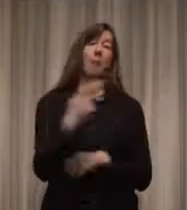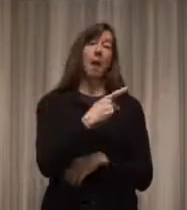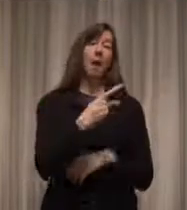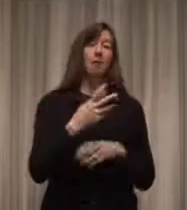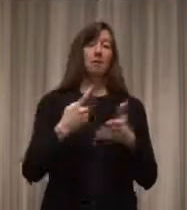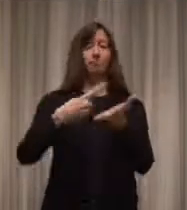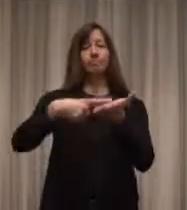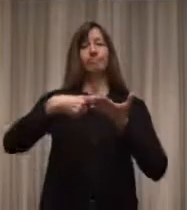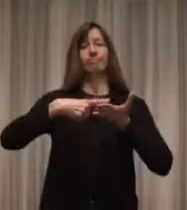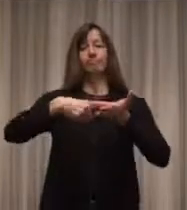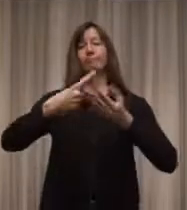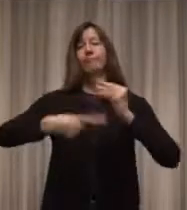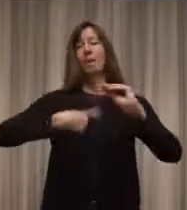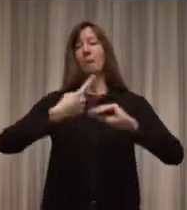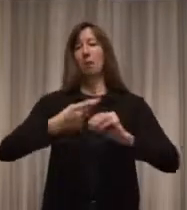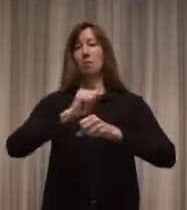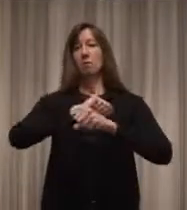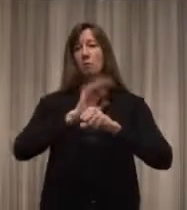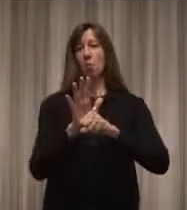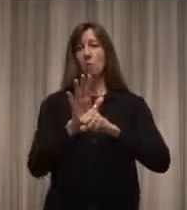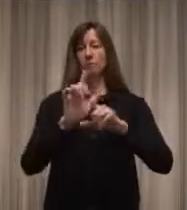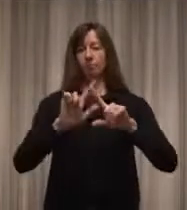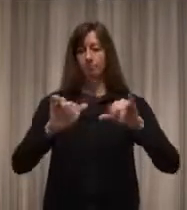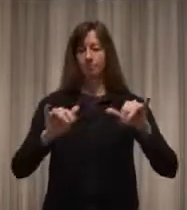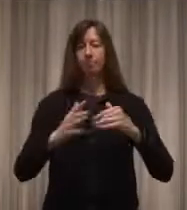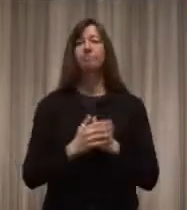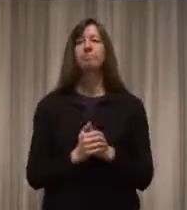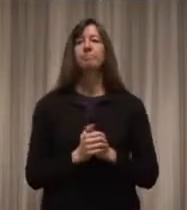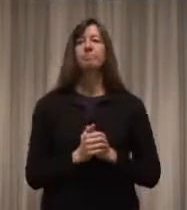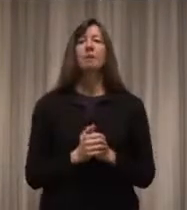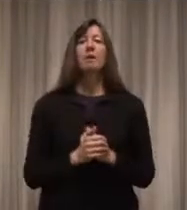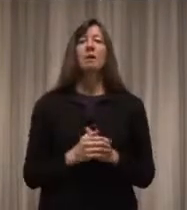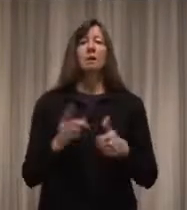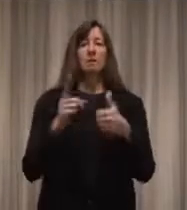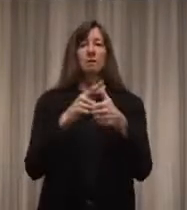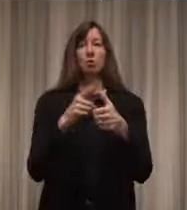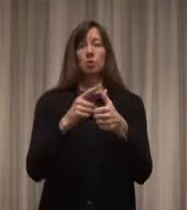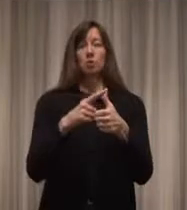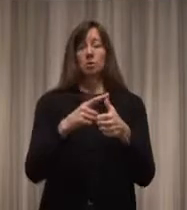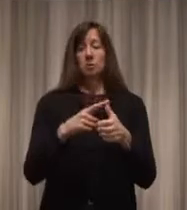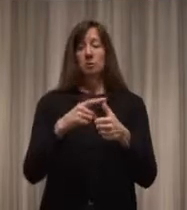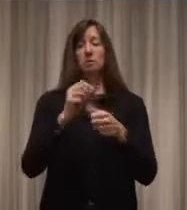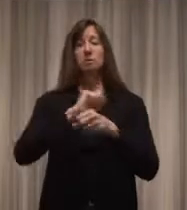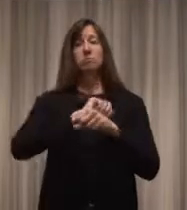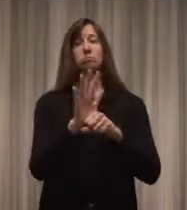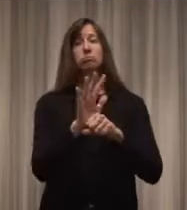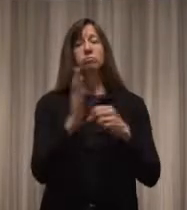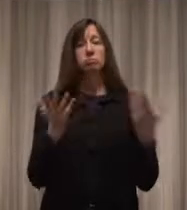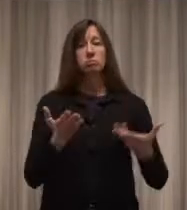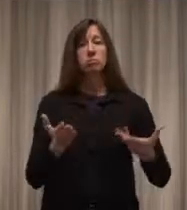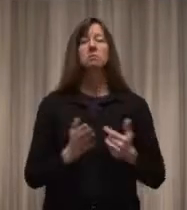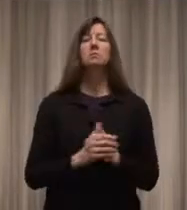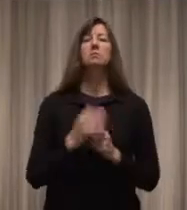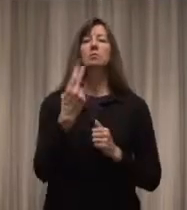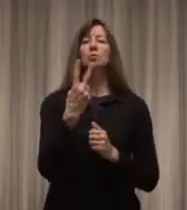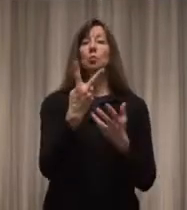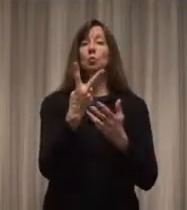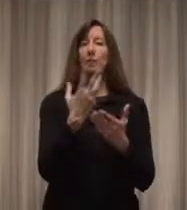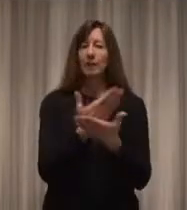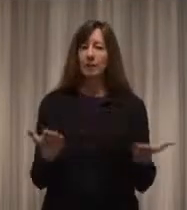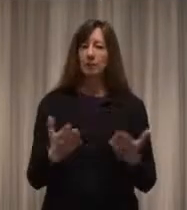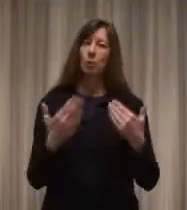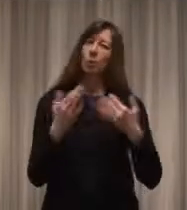situation, two high-level updates. First, we are beginning to see now finally a sustained dip